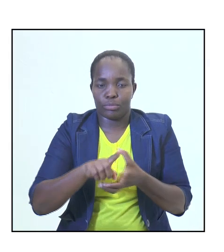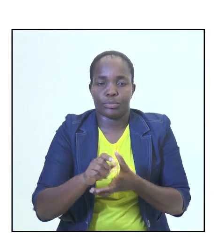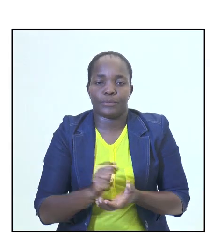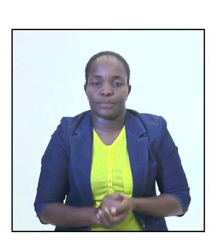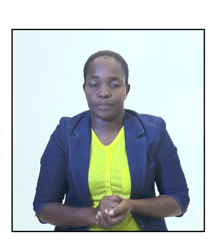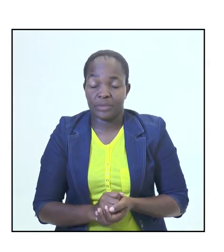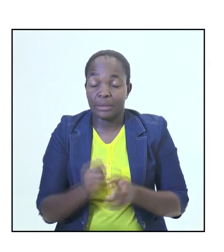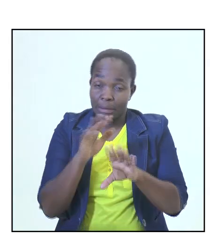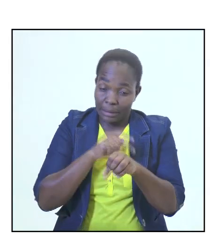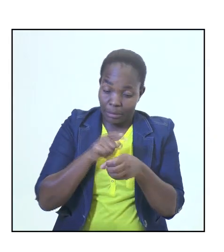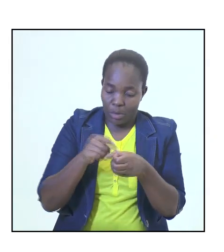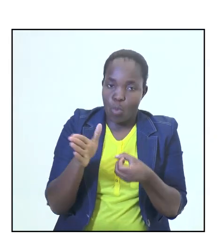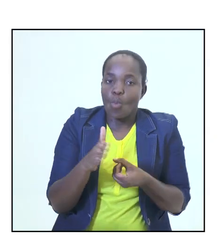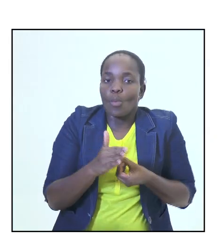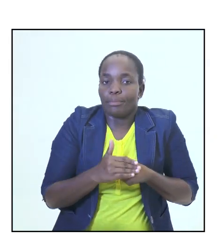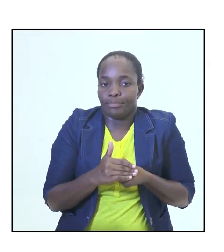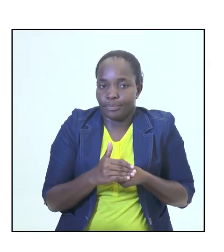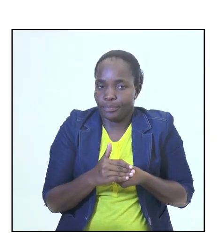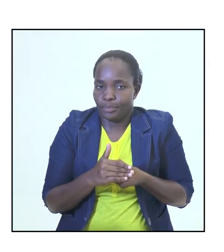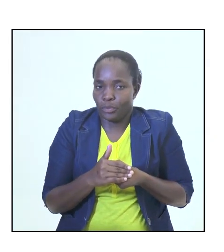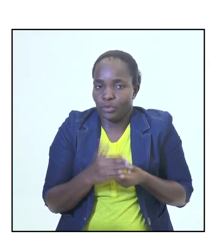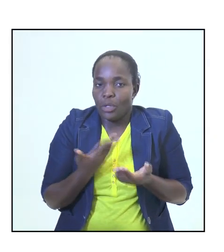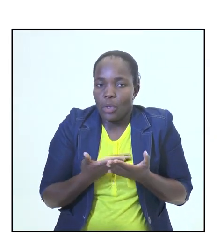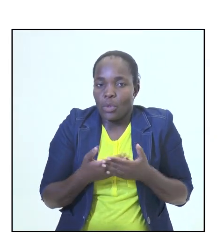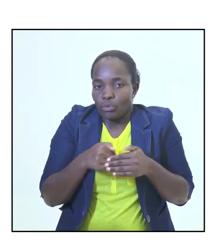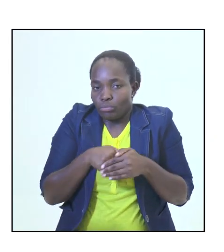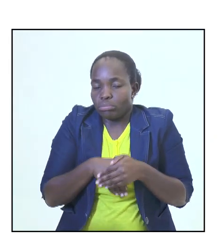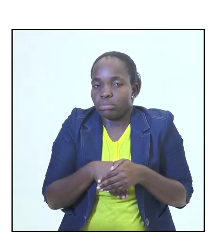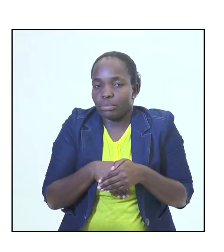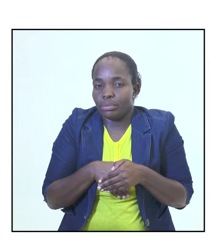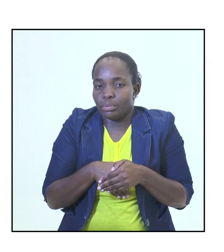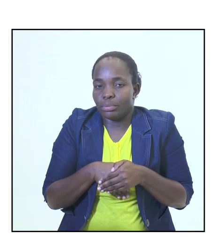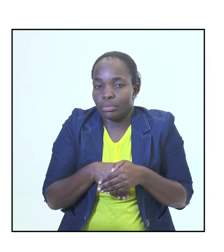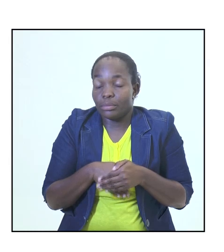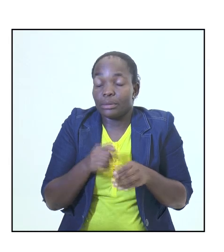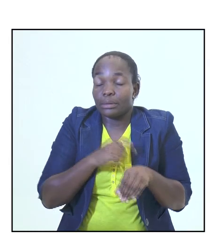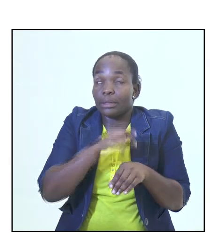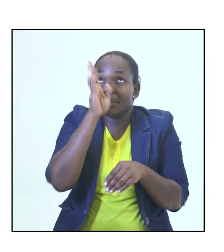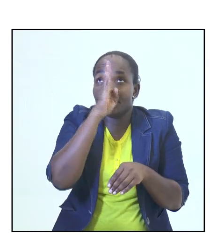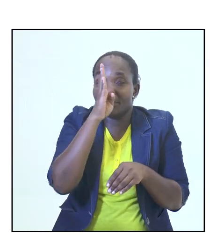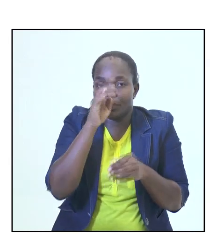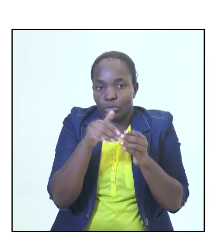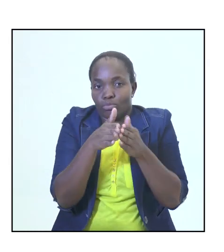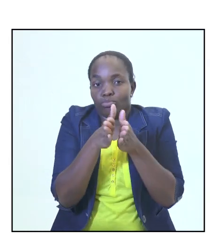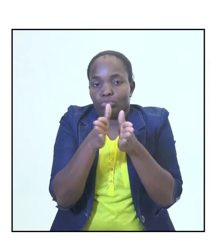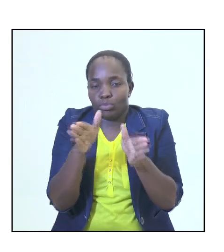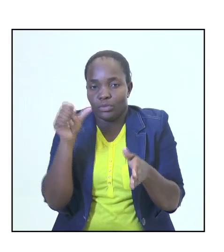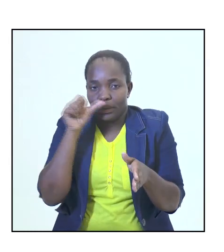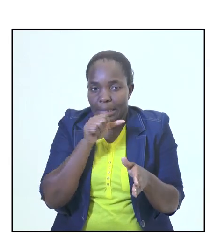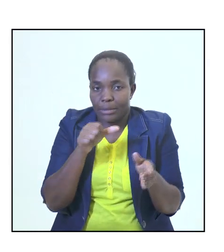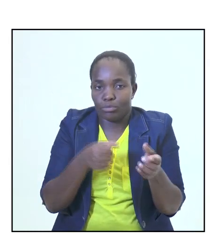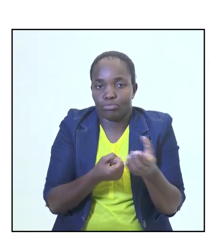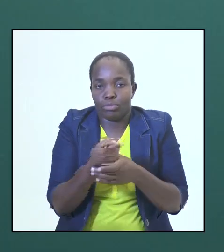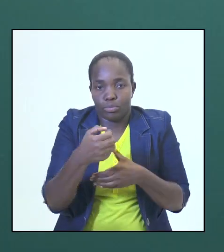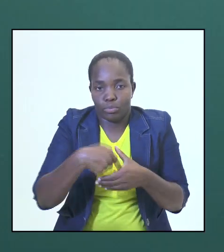to keep gases and moisture inside the leaf cells, and they open up again during the day for gaseous exchange to